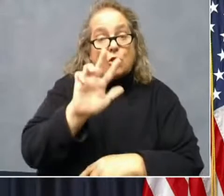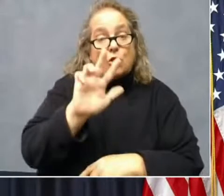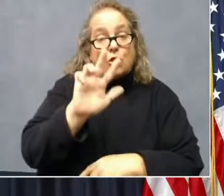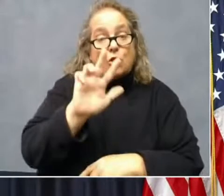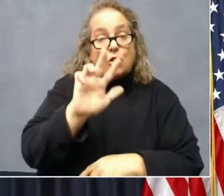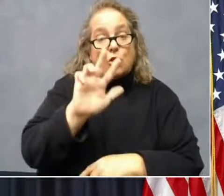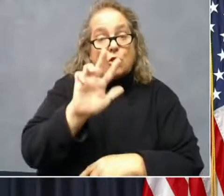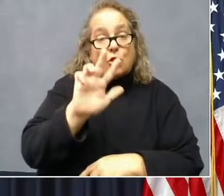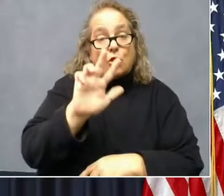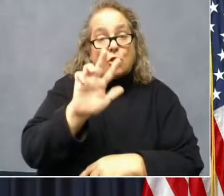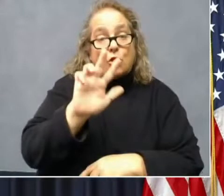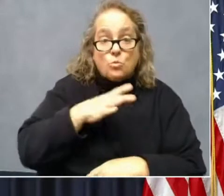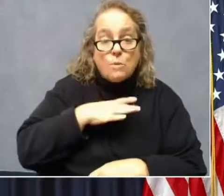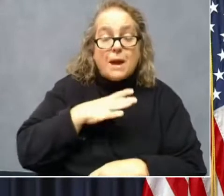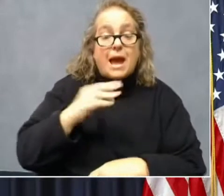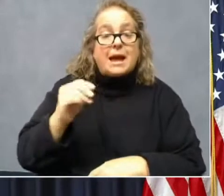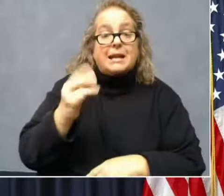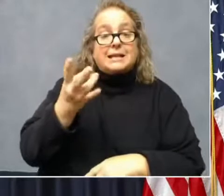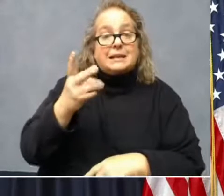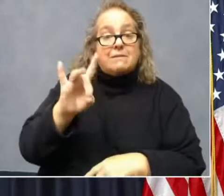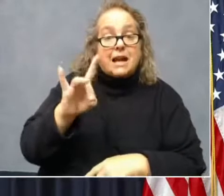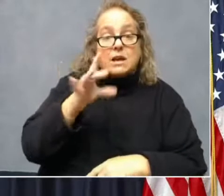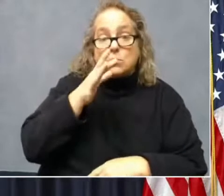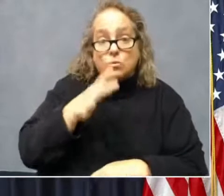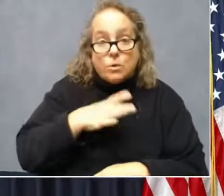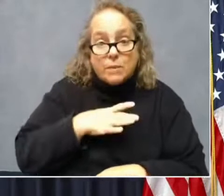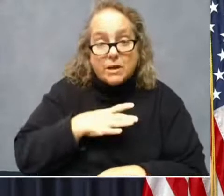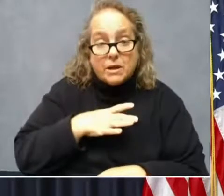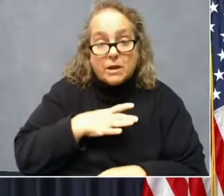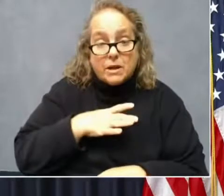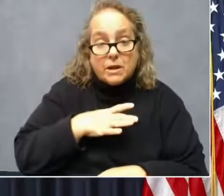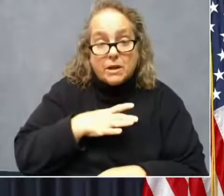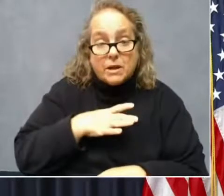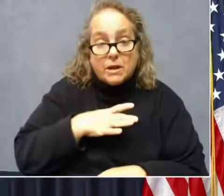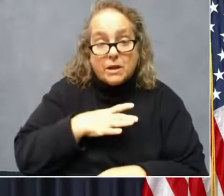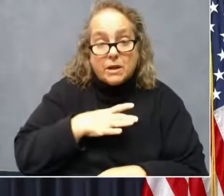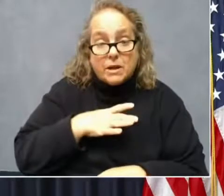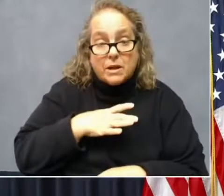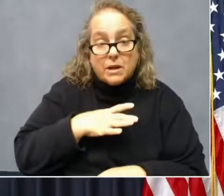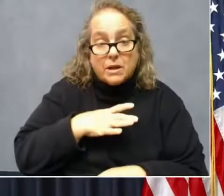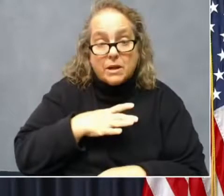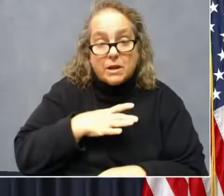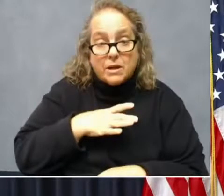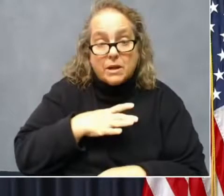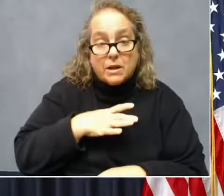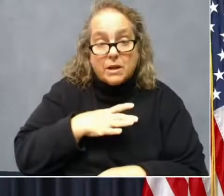70 woman, a 78-year-old man from